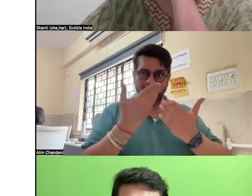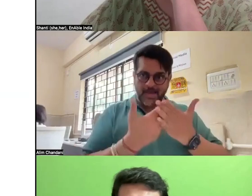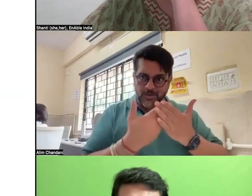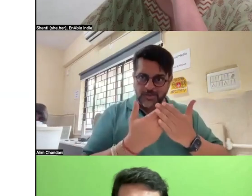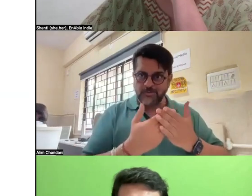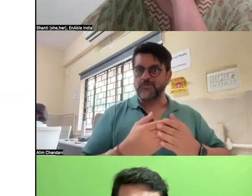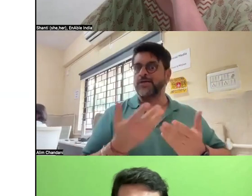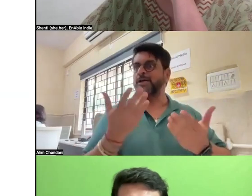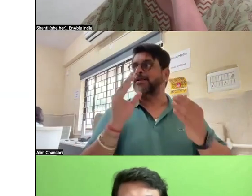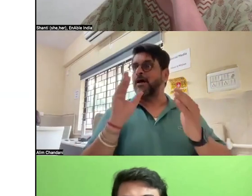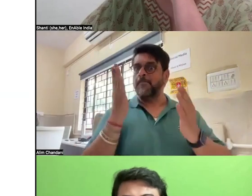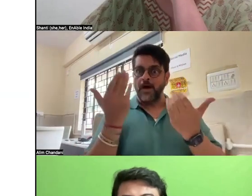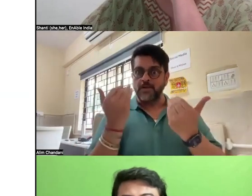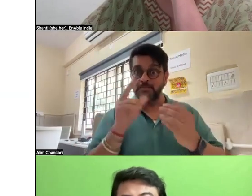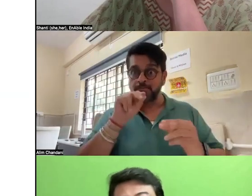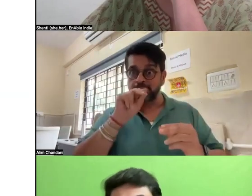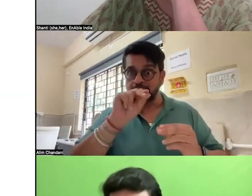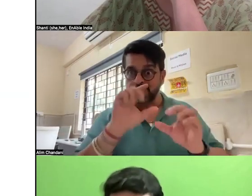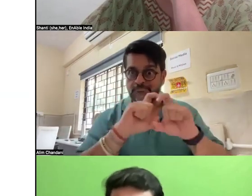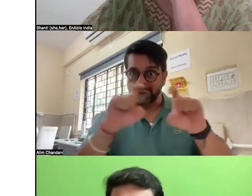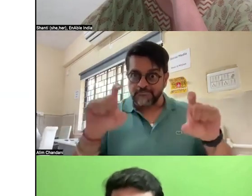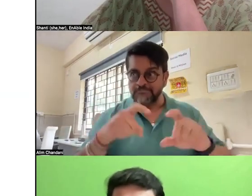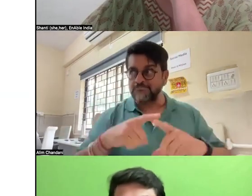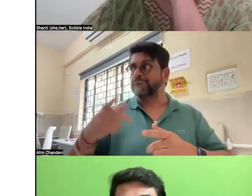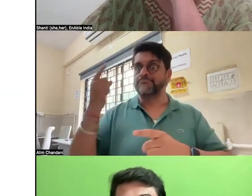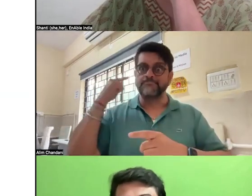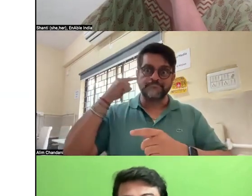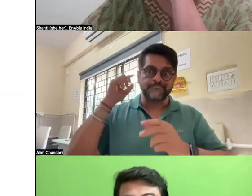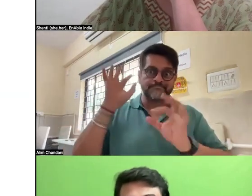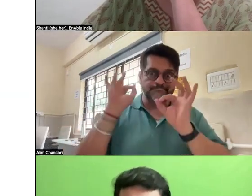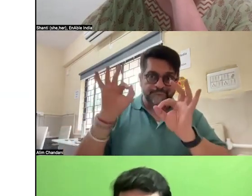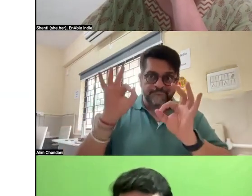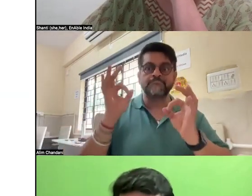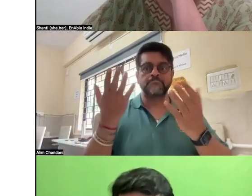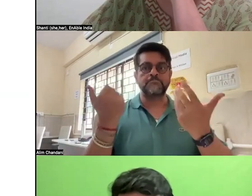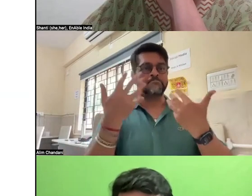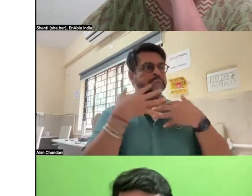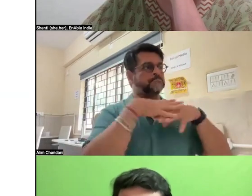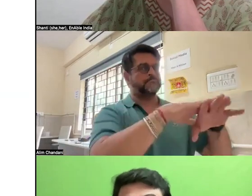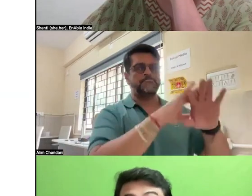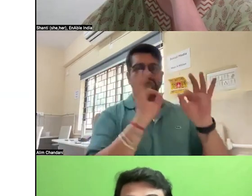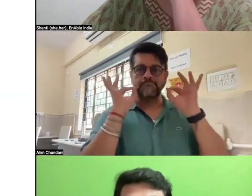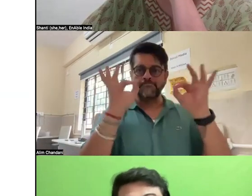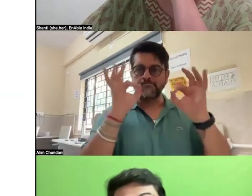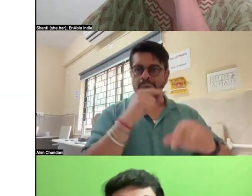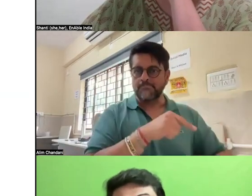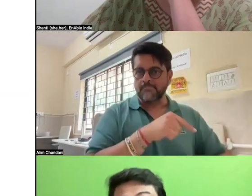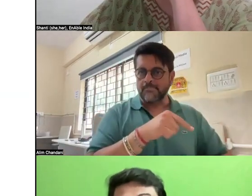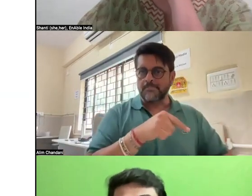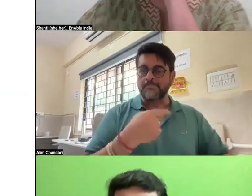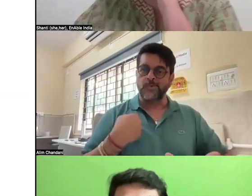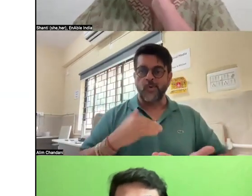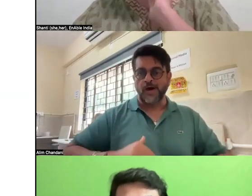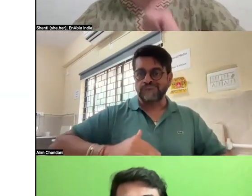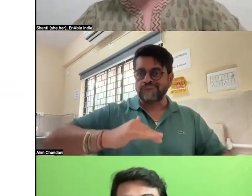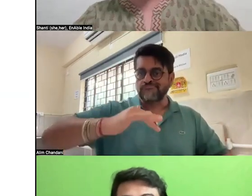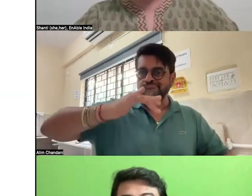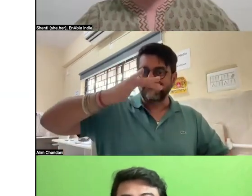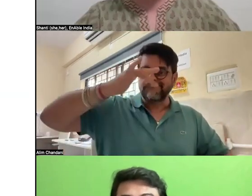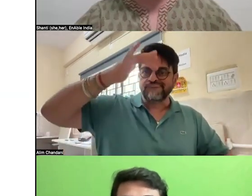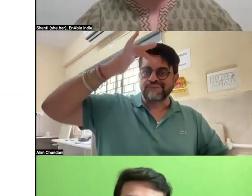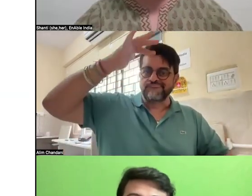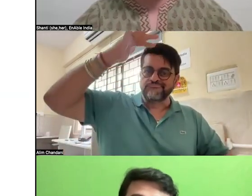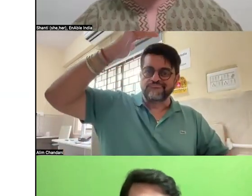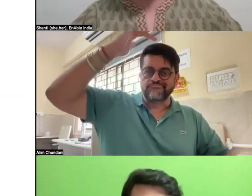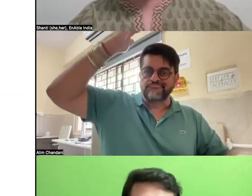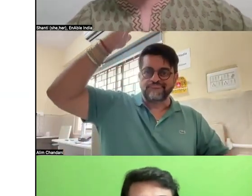And the thing was that by that, if the mental model was that by speaking, I would be able